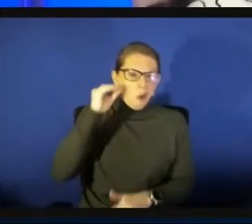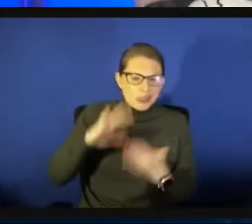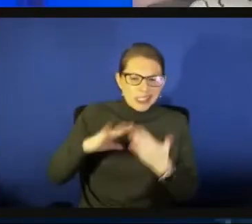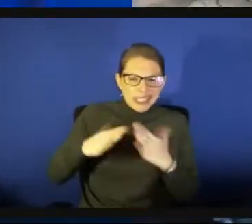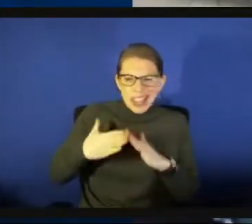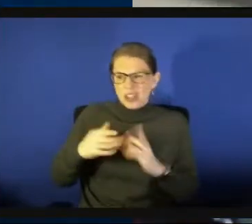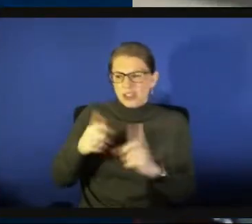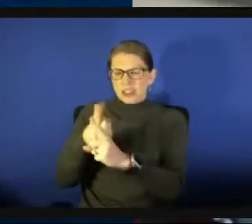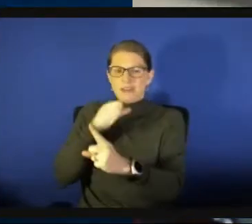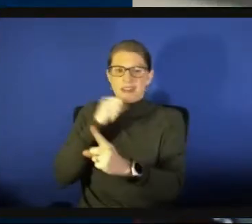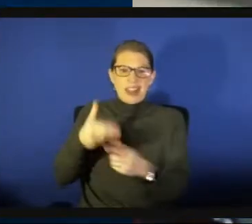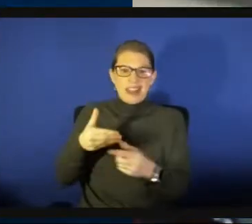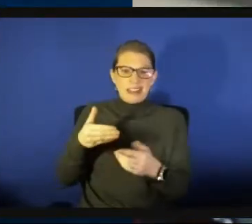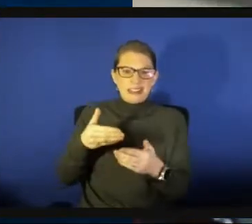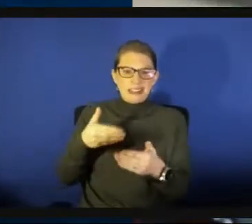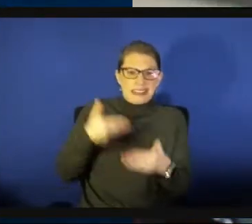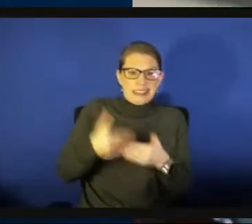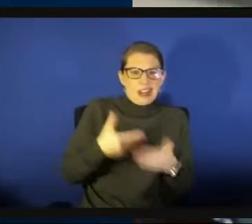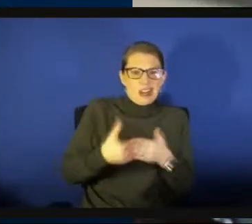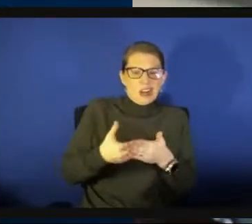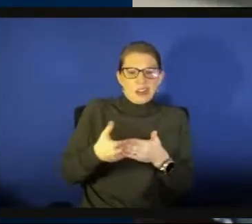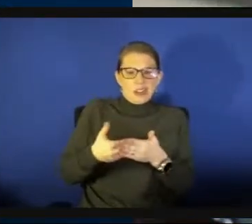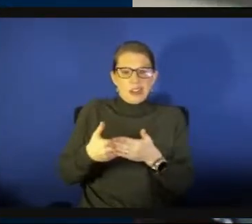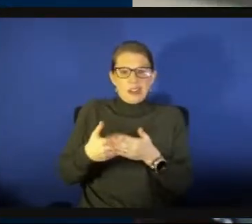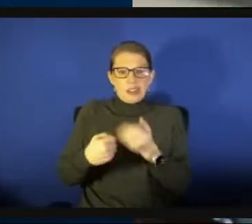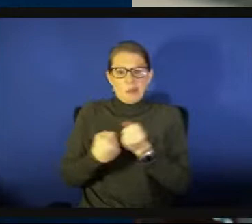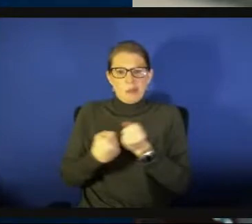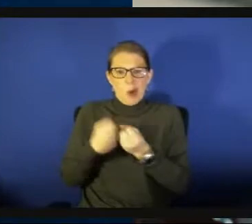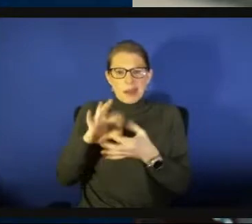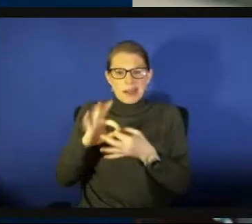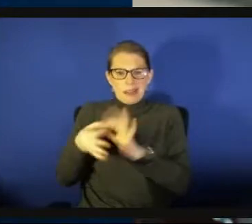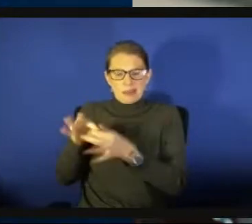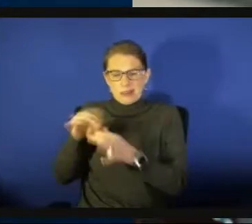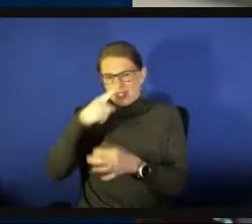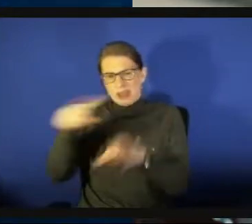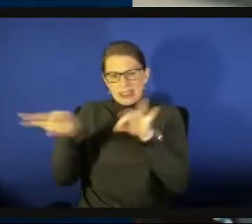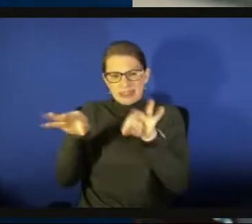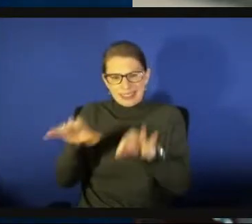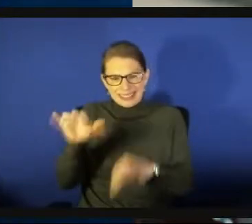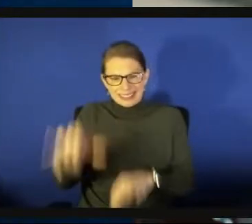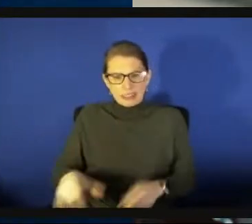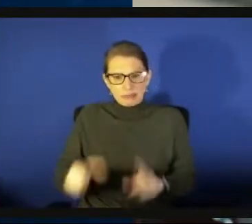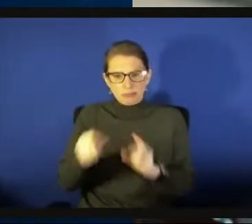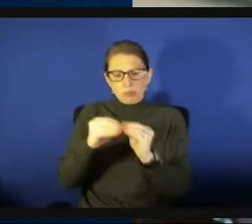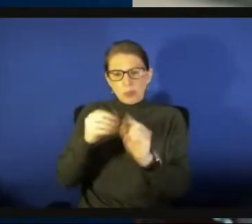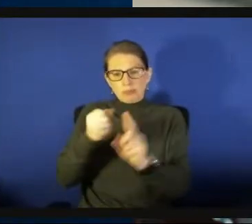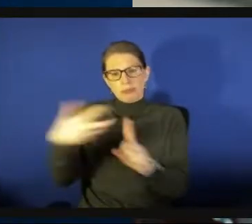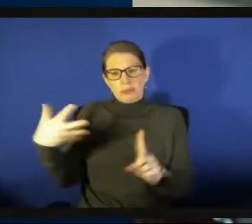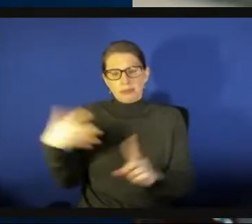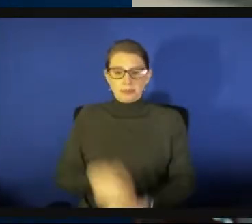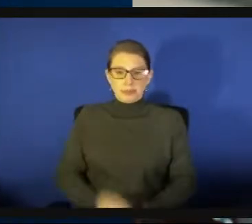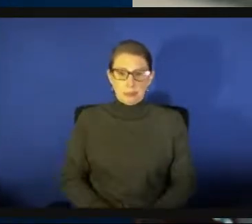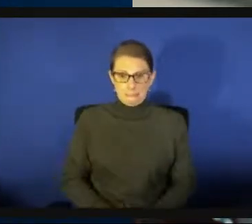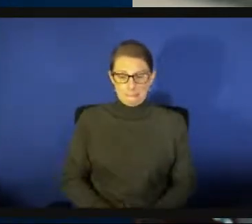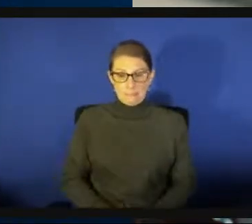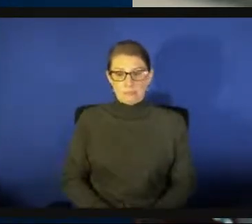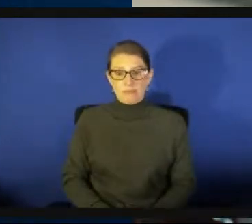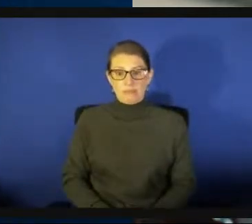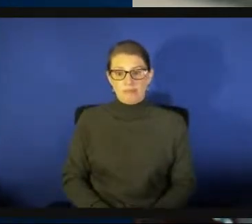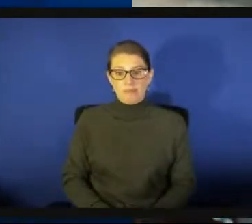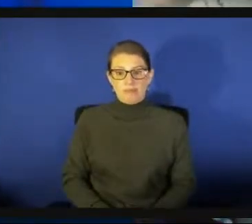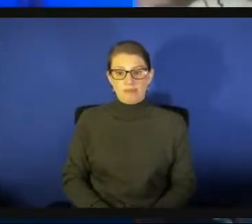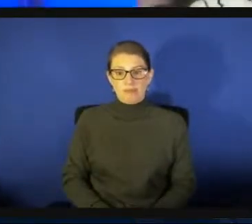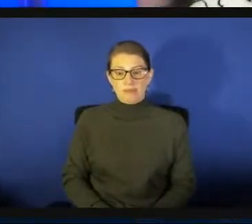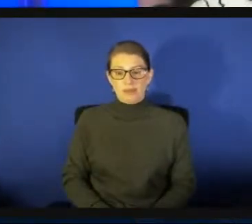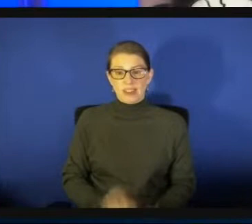your network of support, you're away from town? Can you talk about that? Yeah, actually it was, we didn't take our